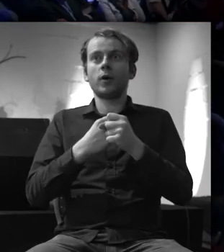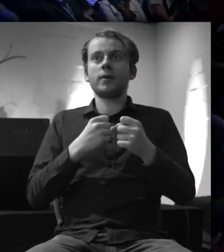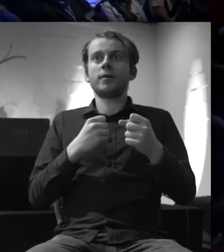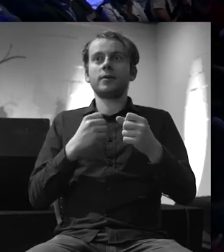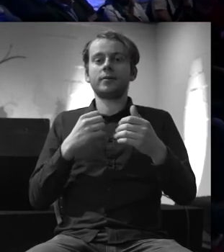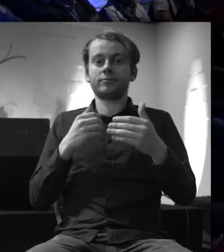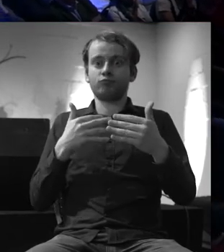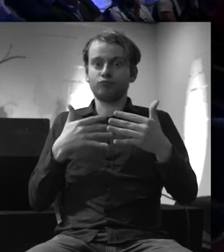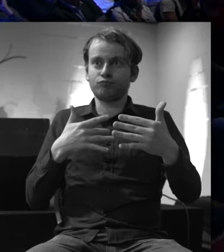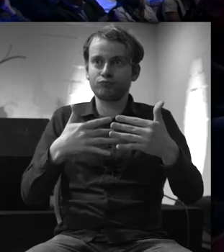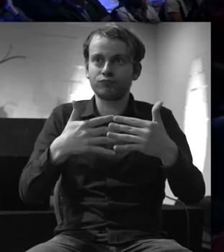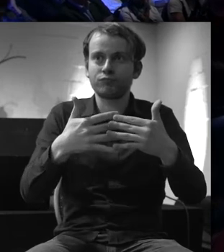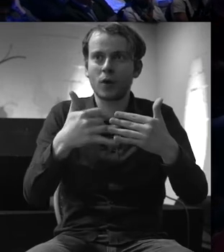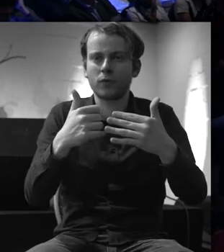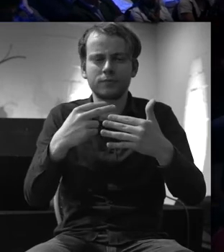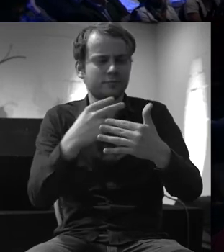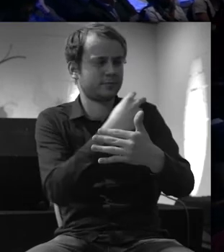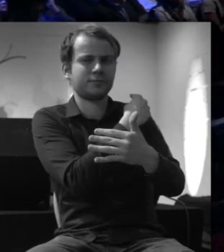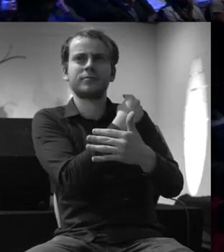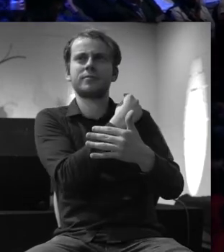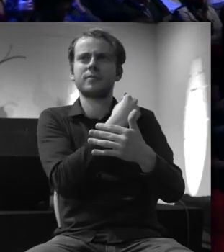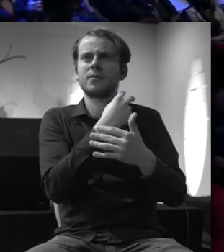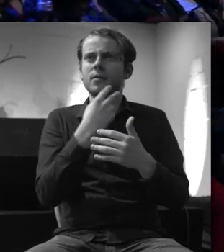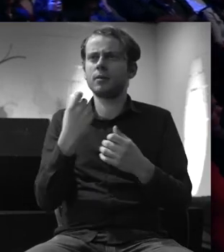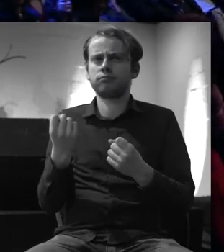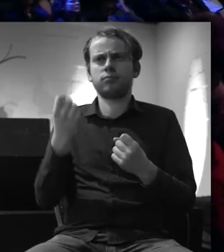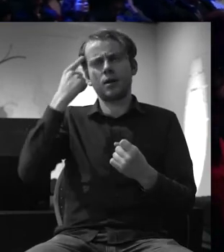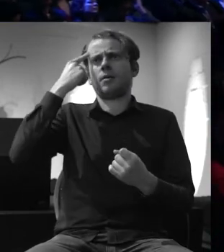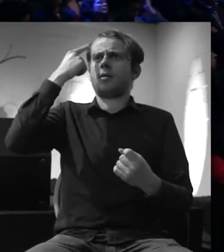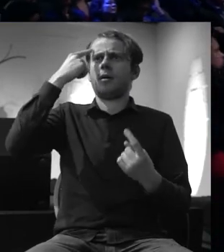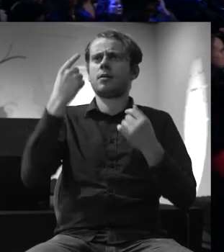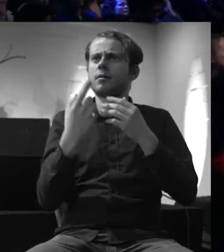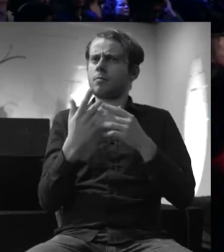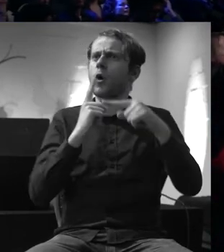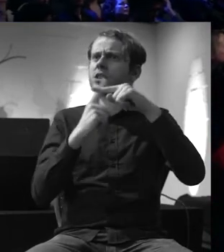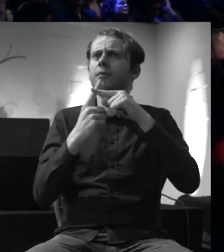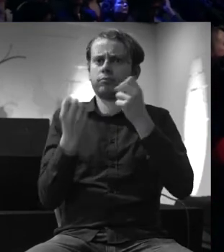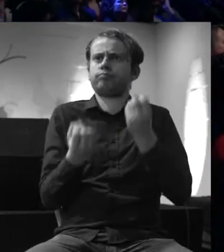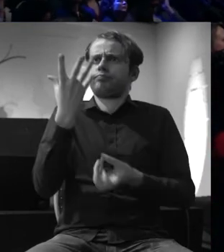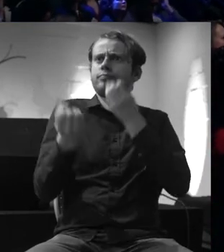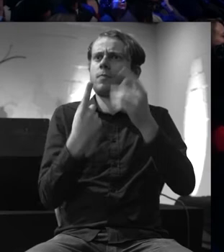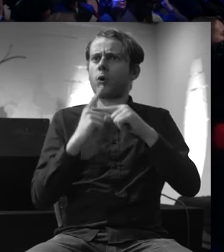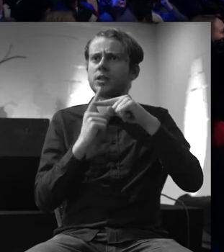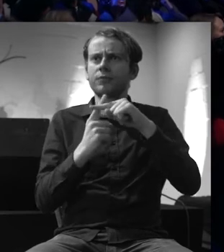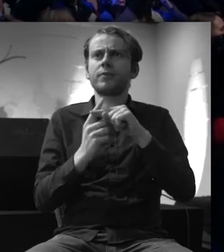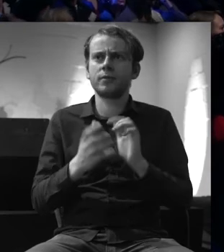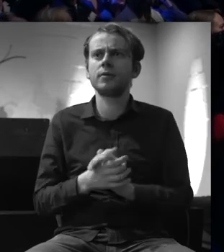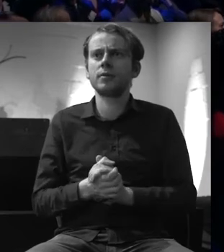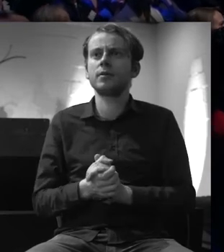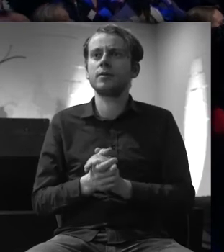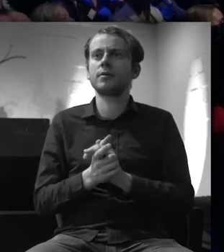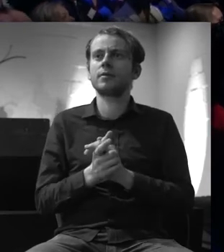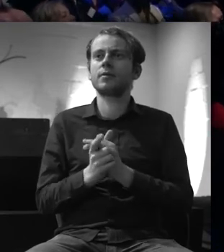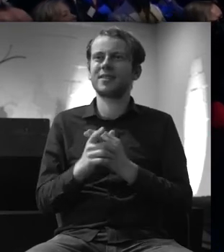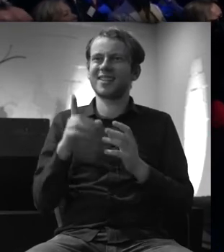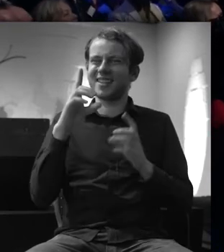what happens in the district, or what we did, and I have to be frank with myself and honest, it was unintentional. I didn't